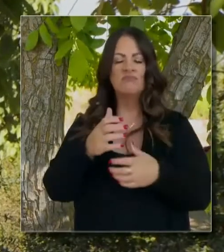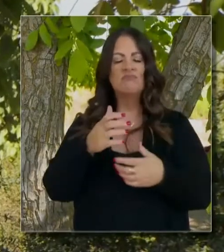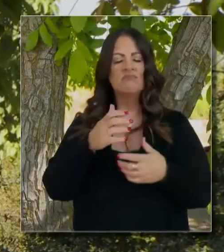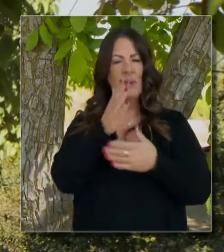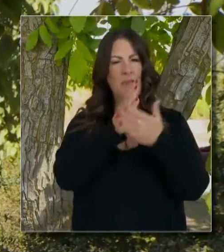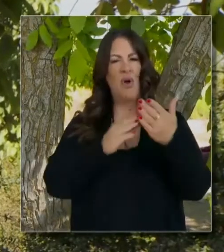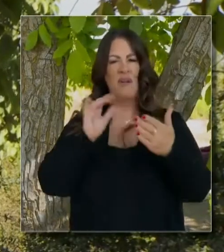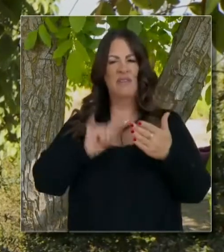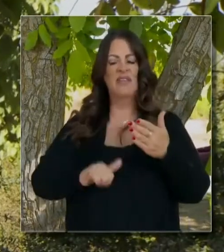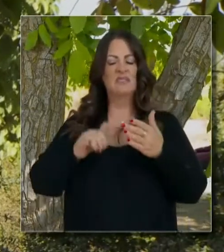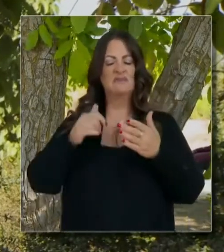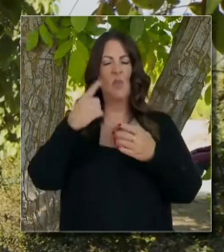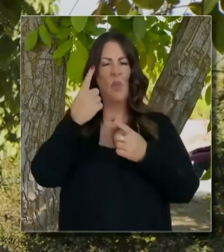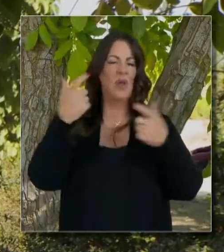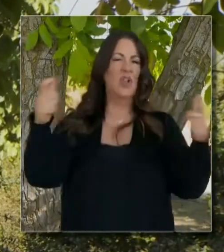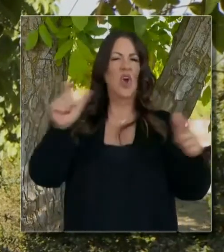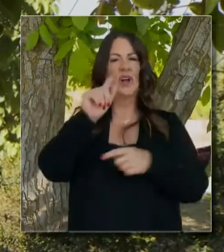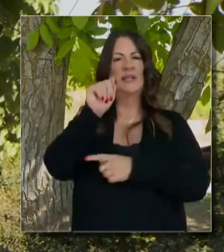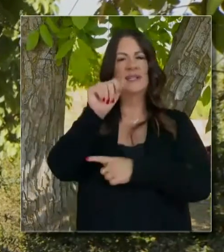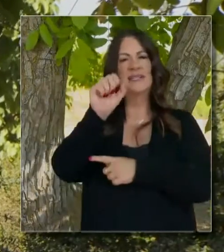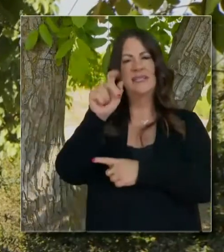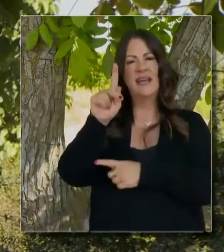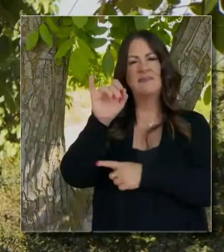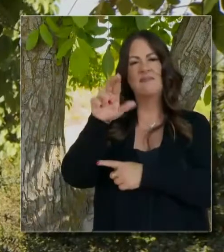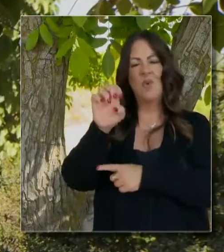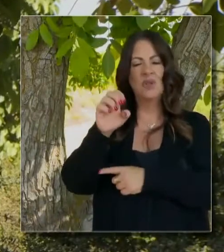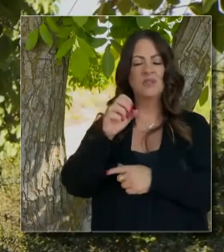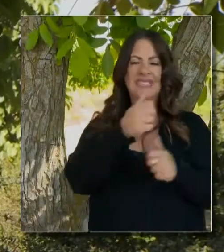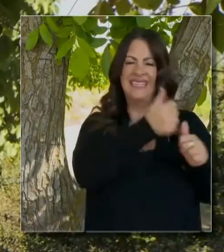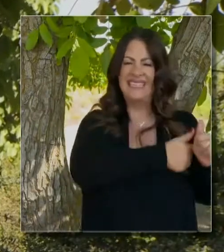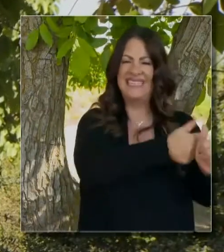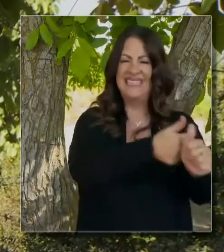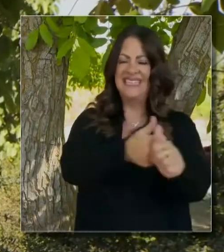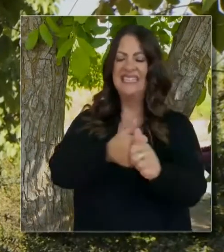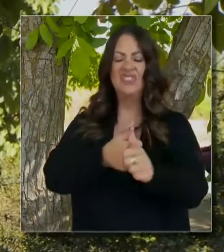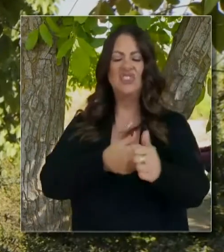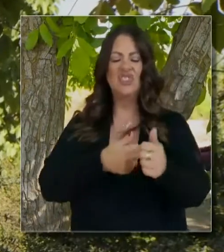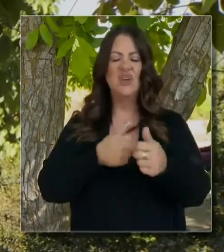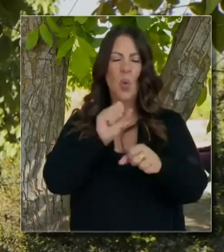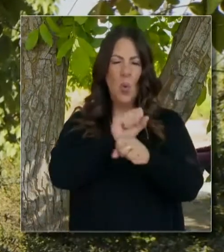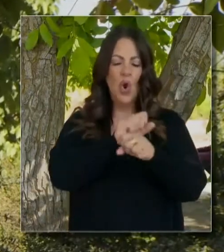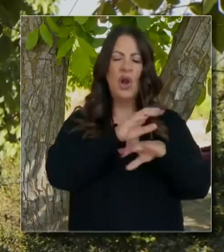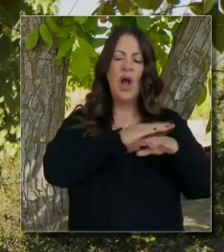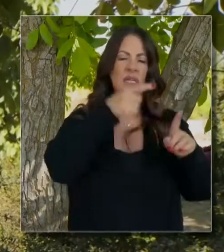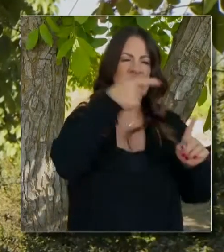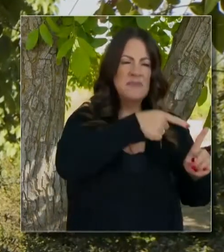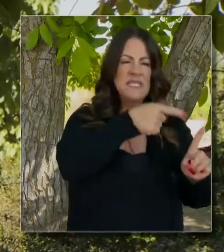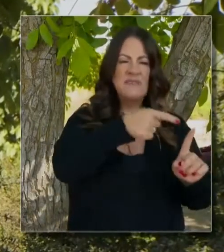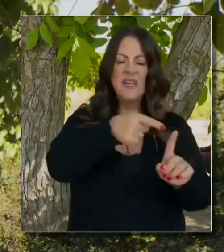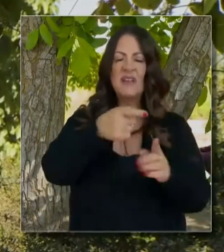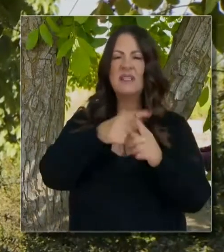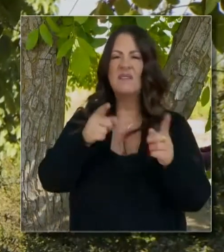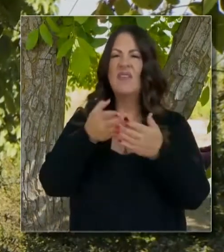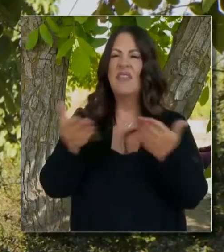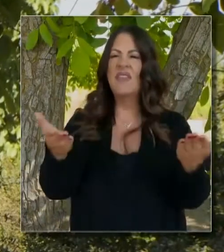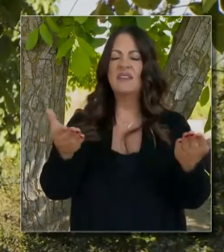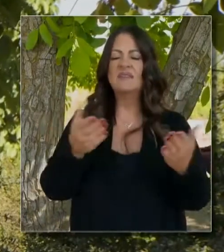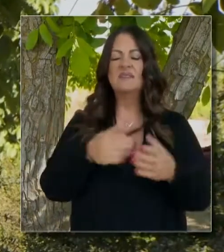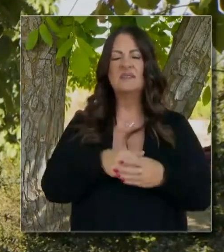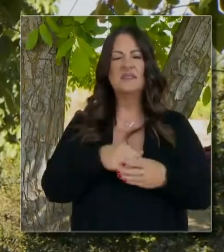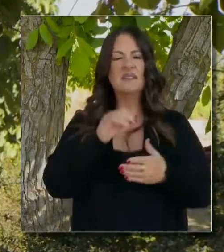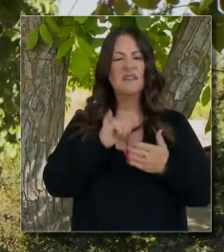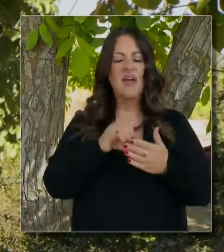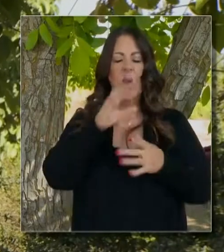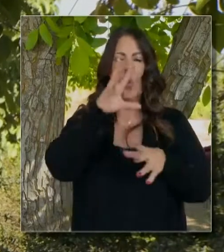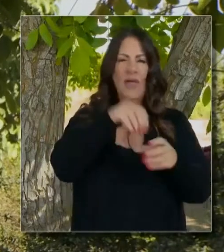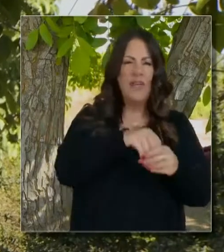force. And not only did they guide us through the application, but also the implementation of many of the guidelines within